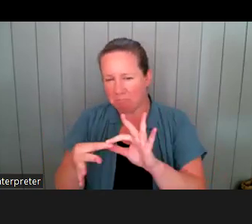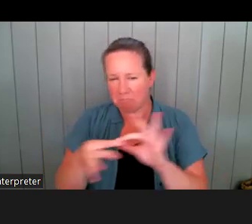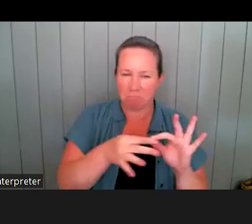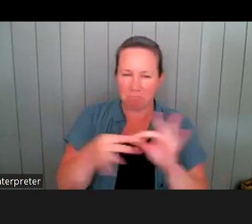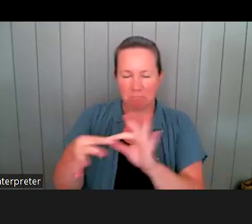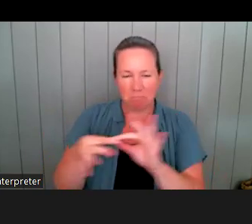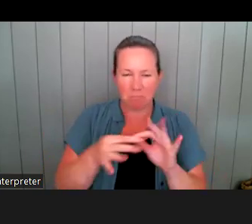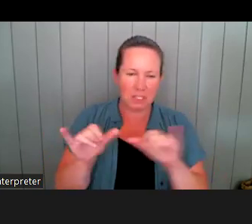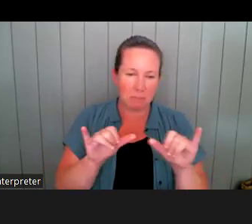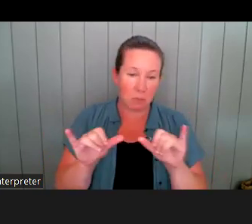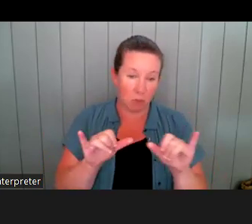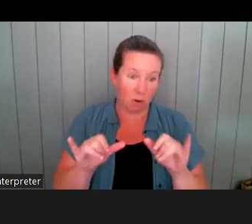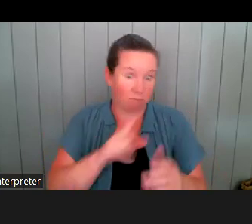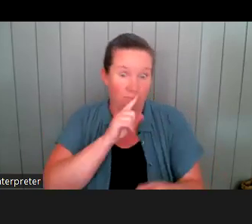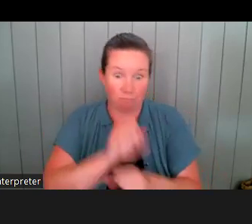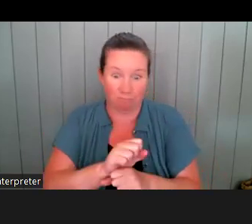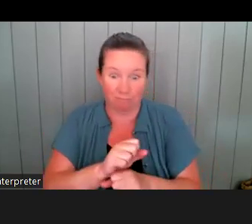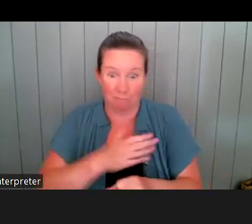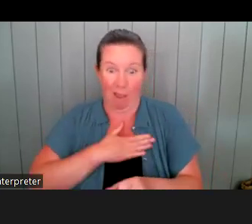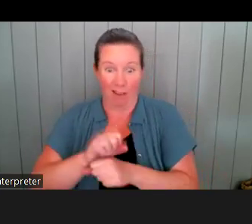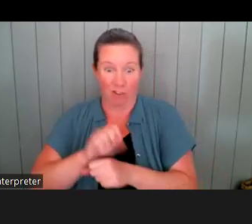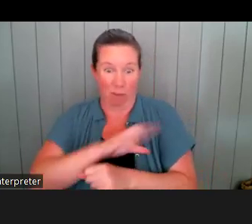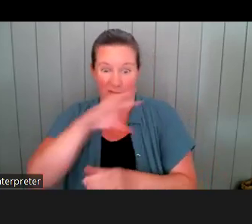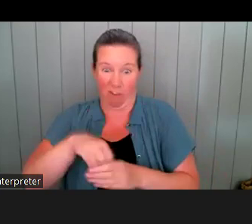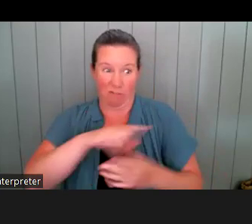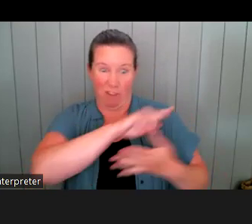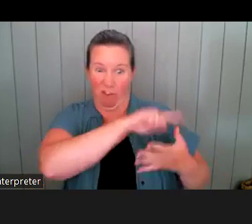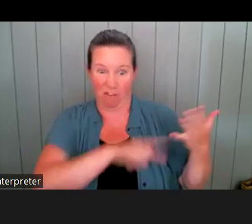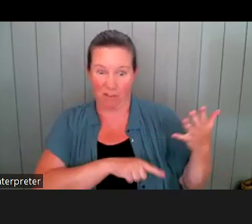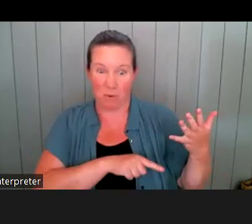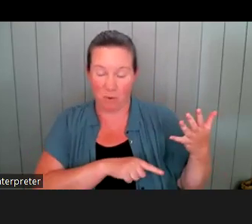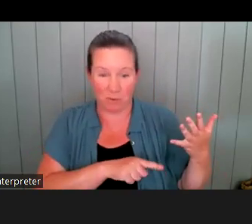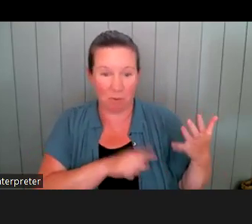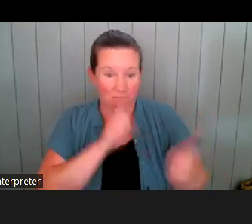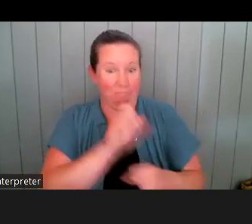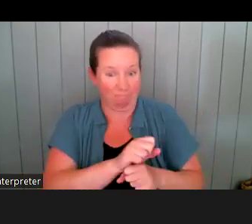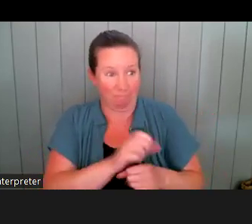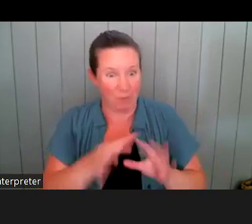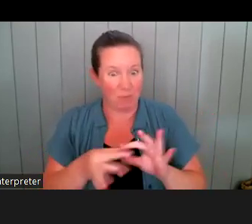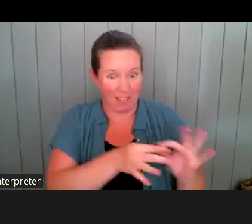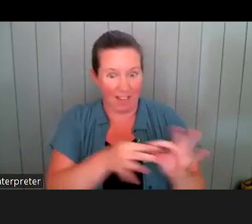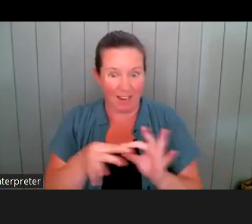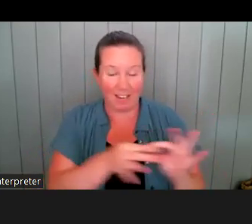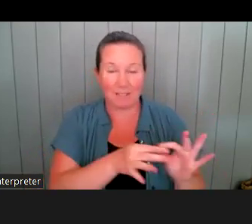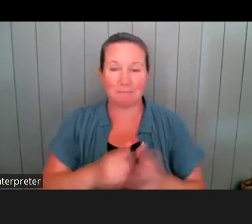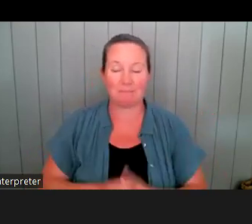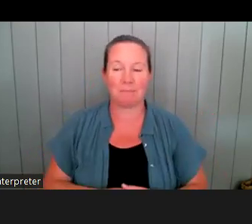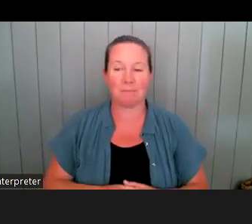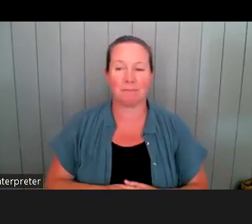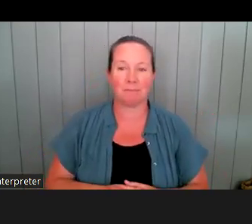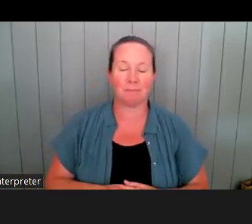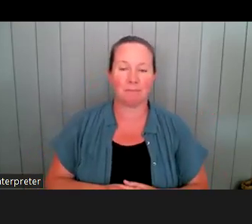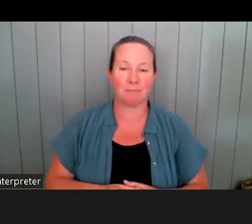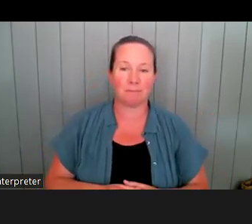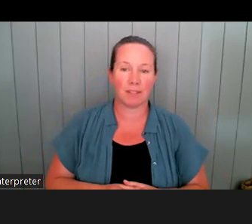actually still do all of that. So that's helpful to find that. And then, okay, so what am I going to be